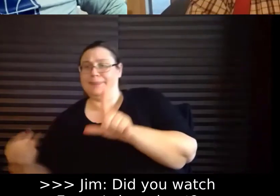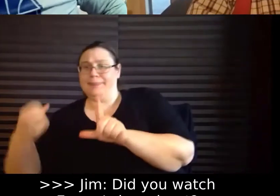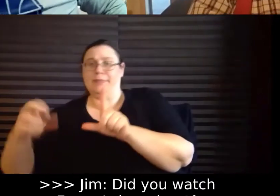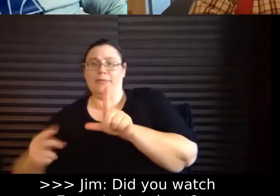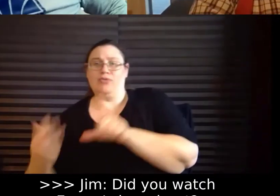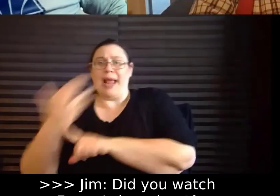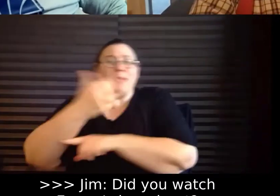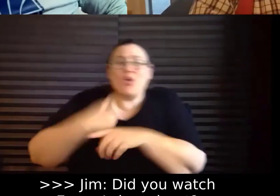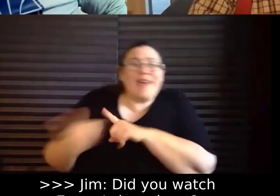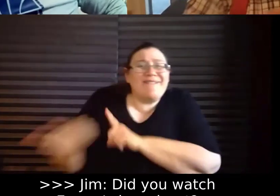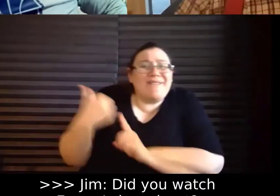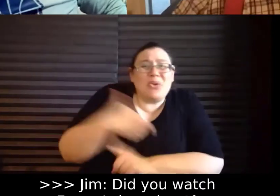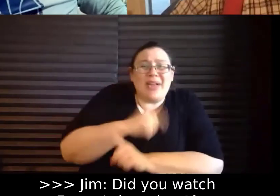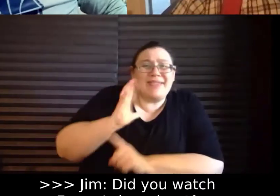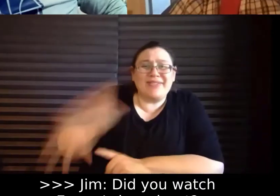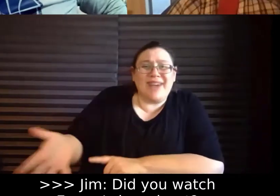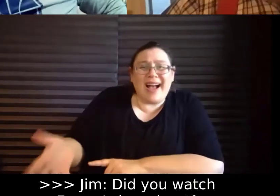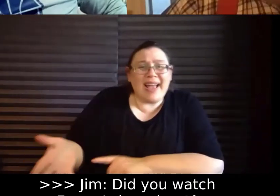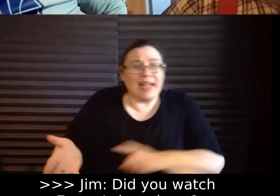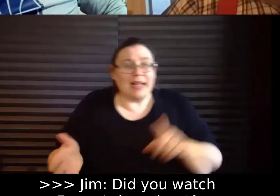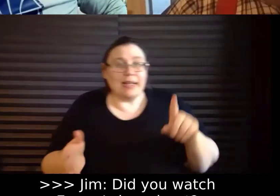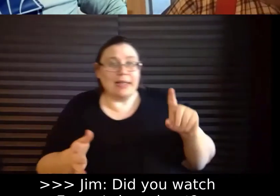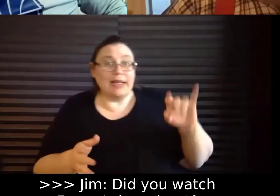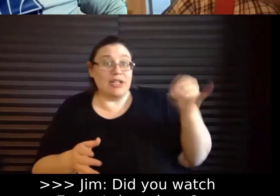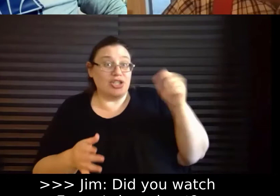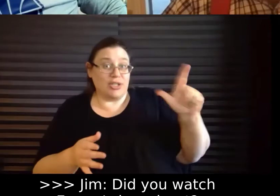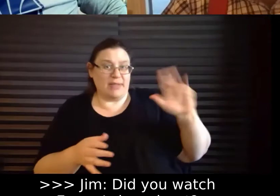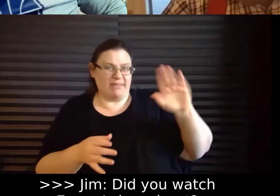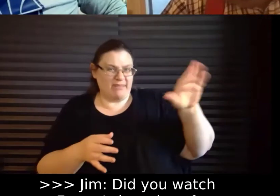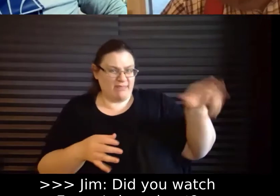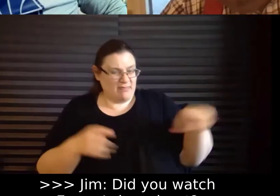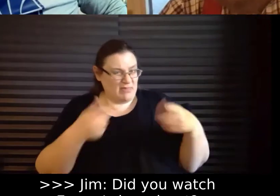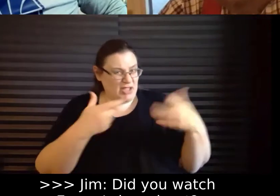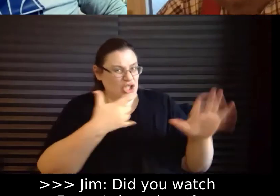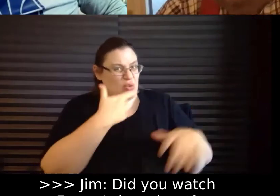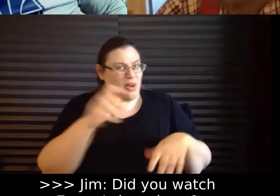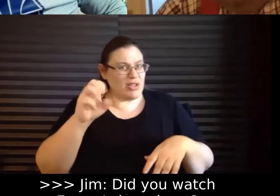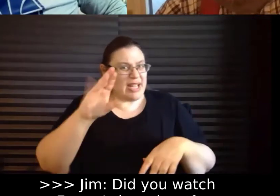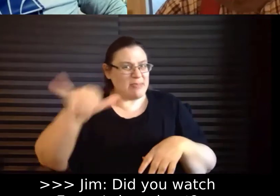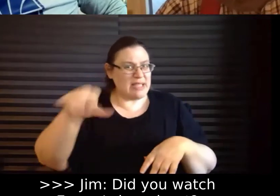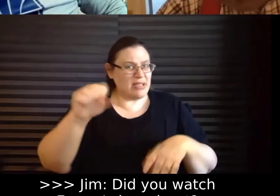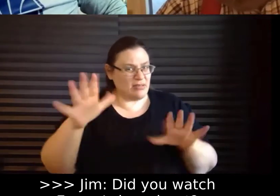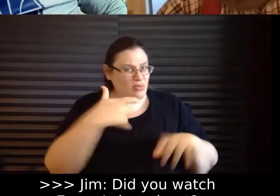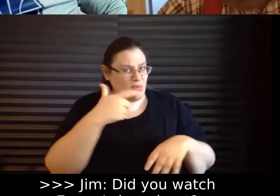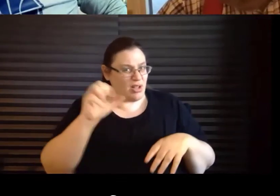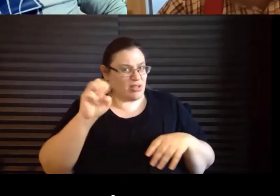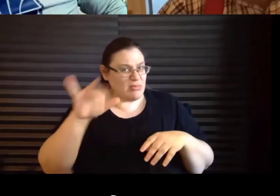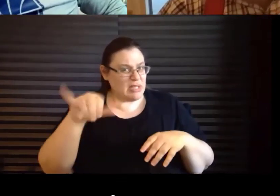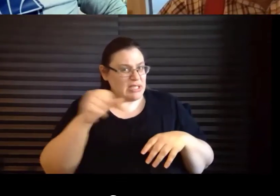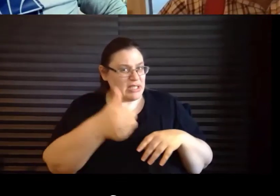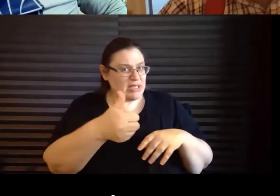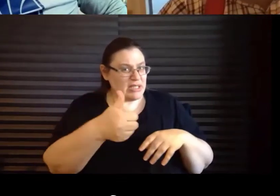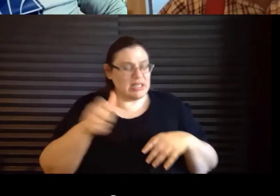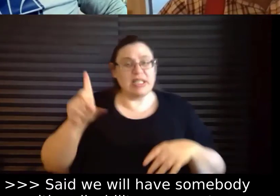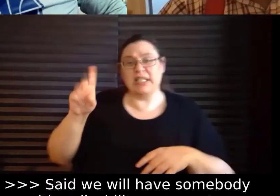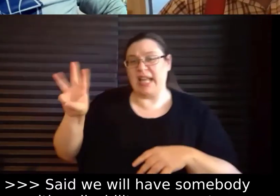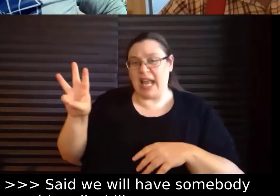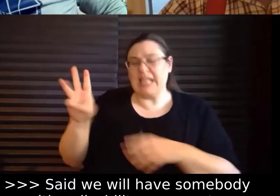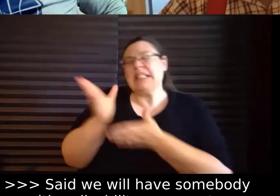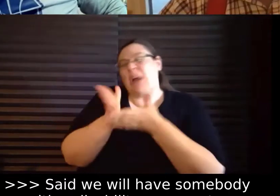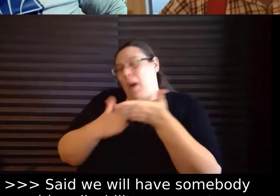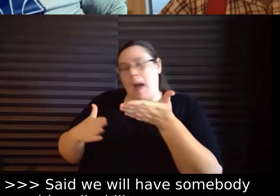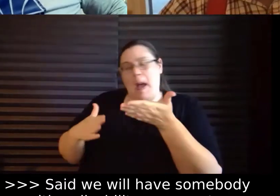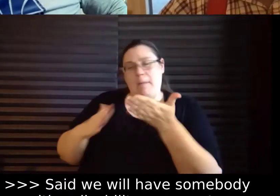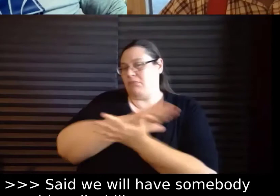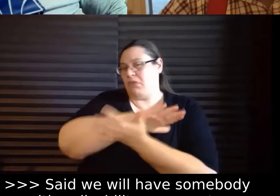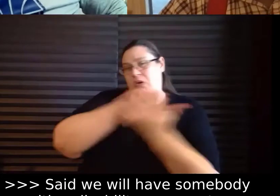us. look, Danny, I don't know. Did you watch the Emmys broadcast? I saw some of it. I didn't see